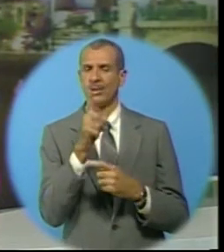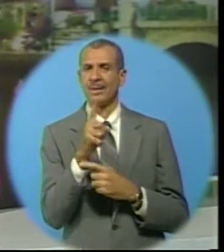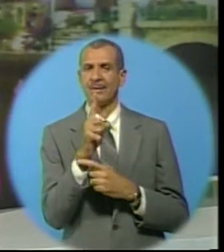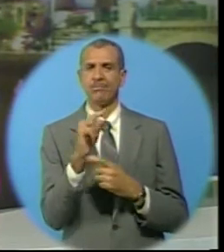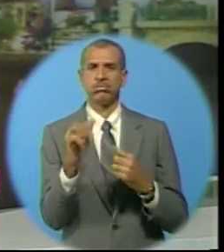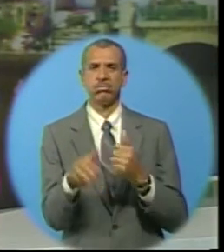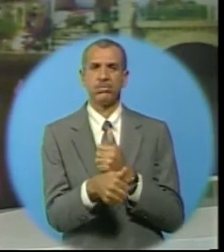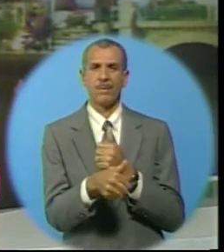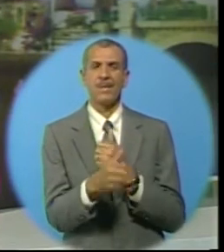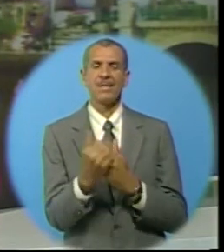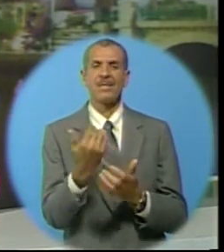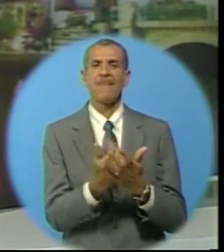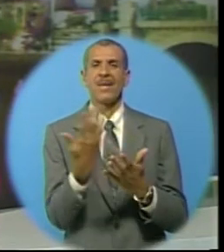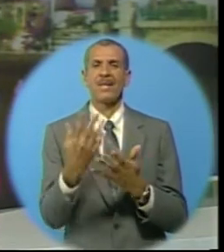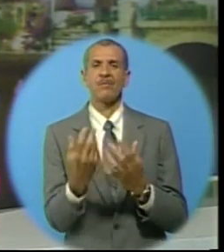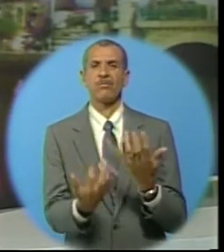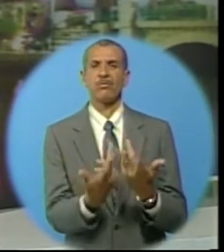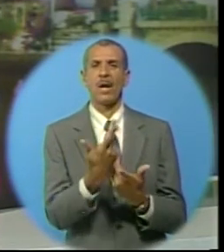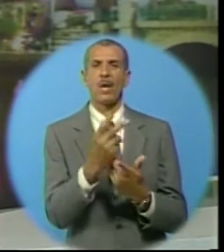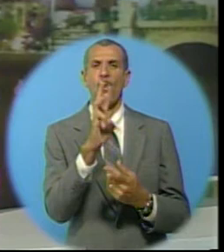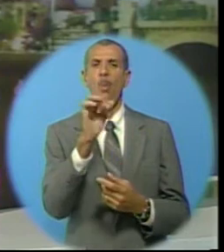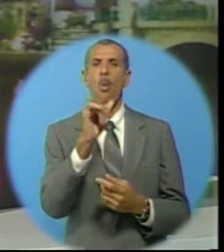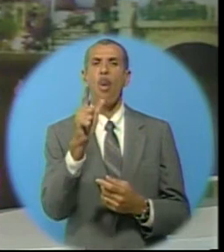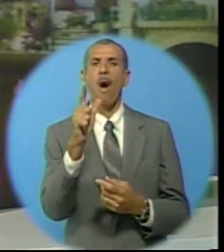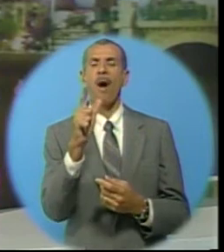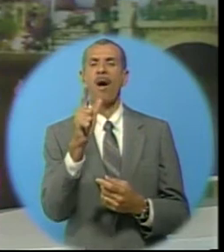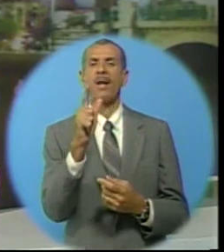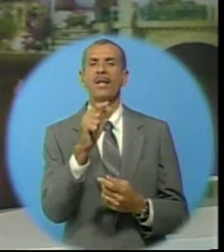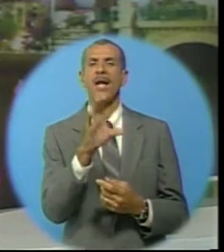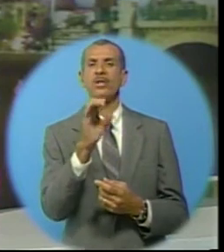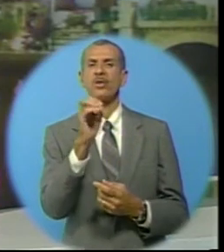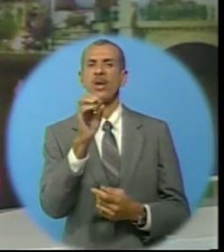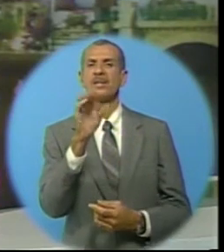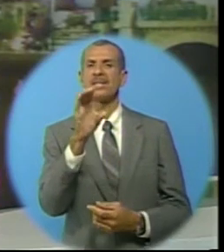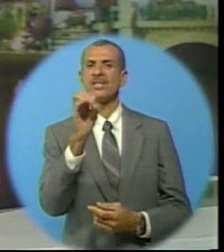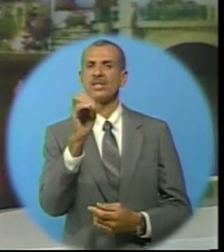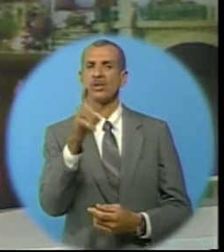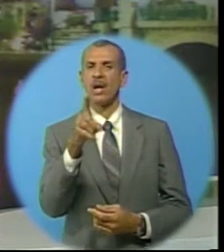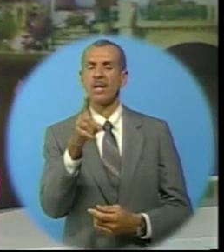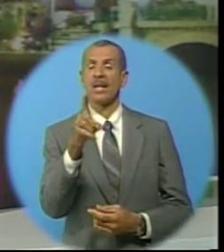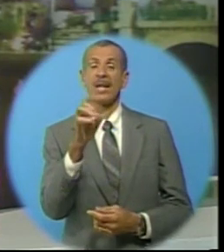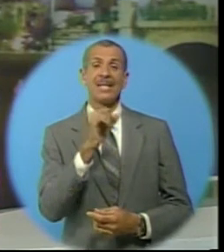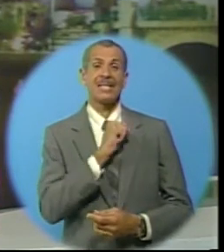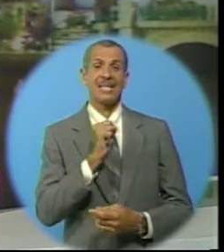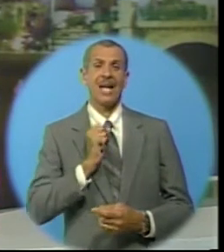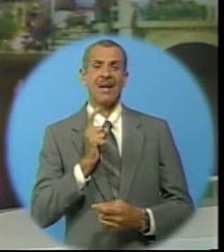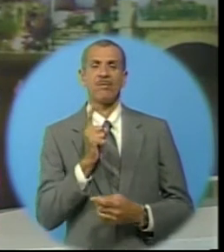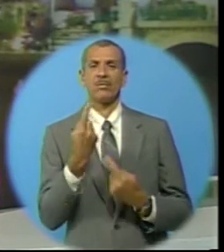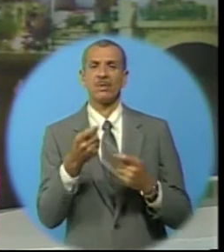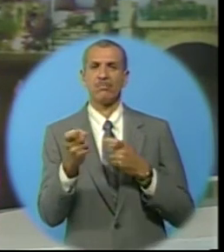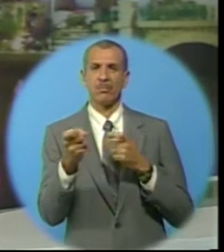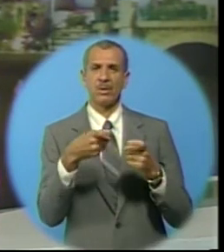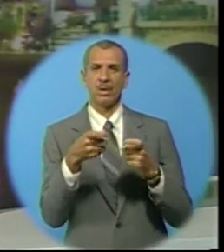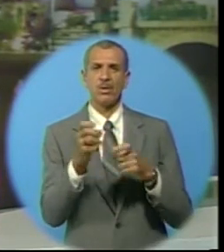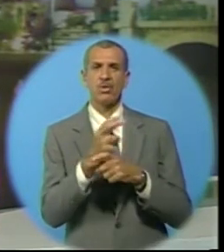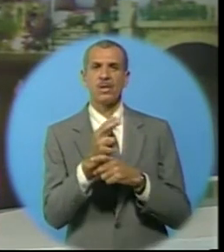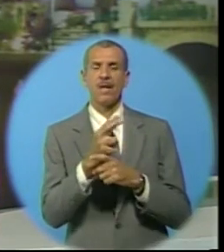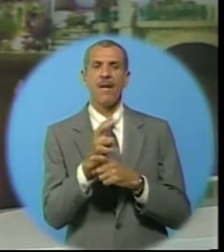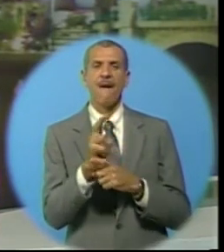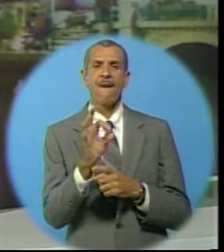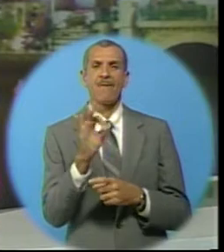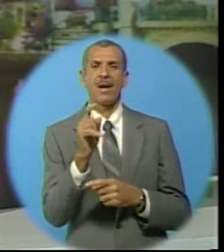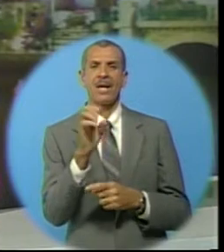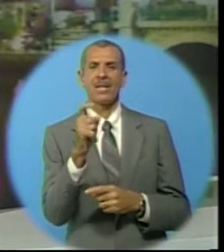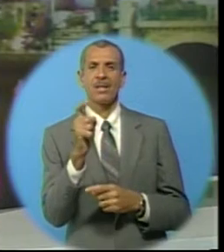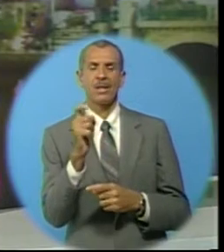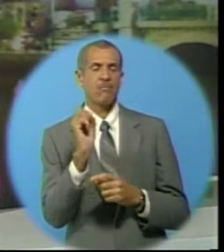were reportedly burnt and a wall in the city business partially scorched as staff took matters into their own hands using fire extinguishers to put